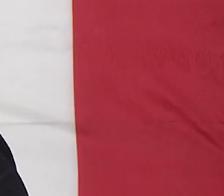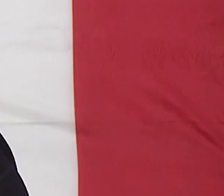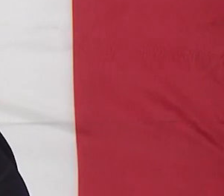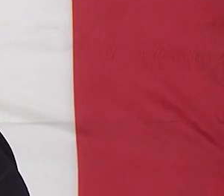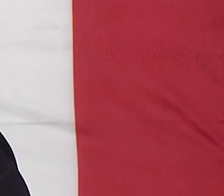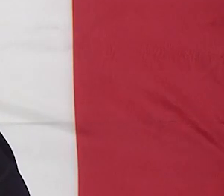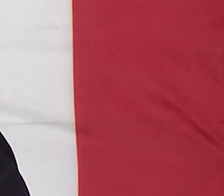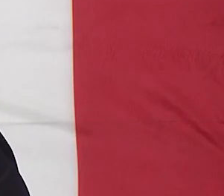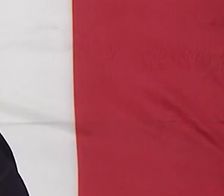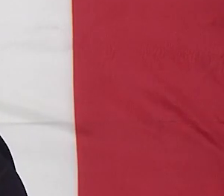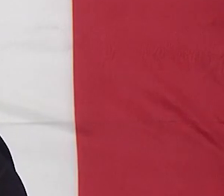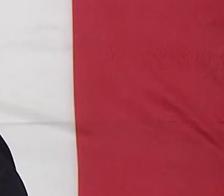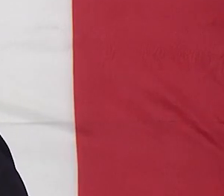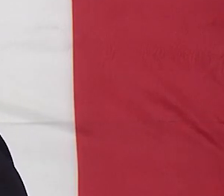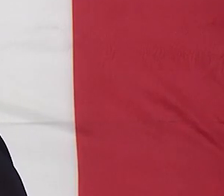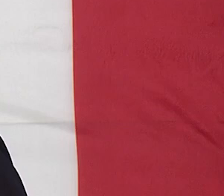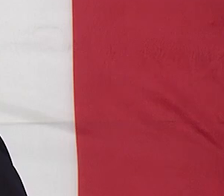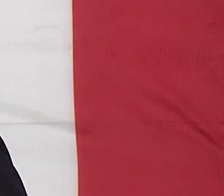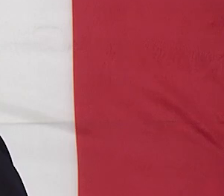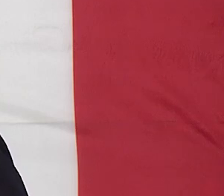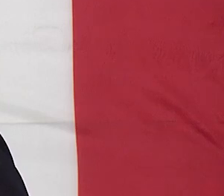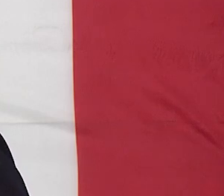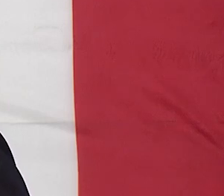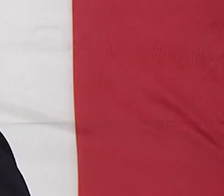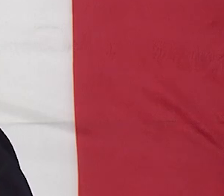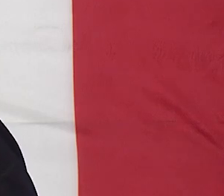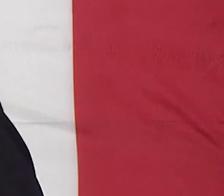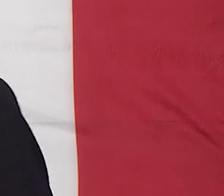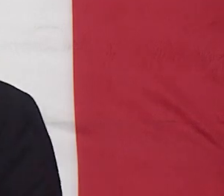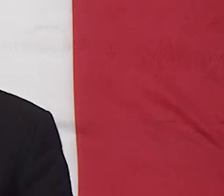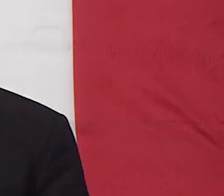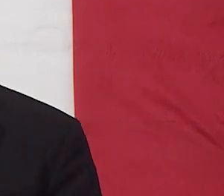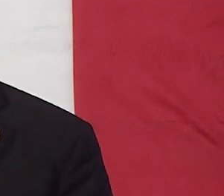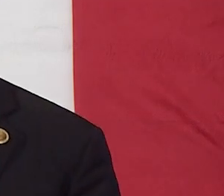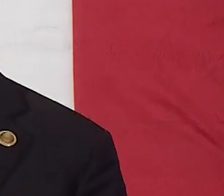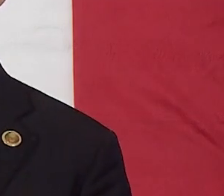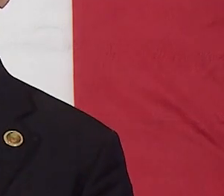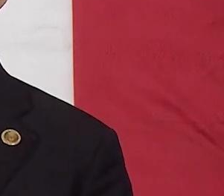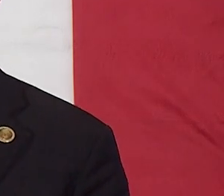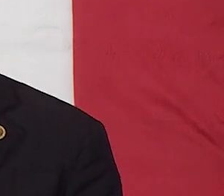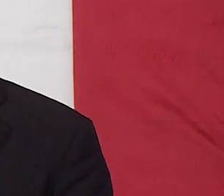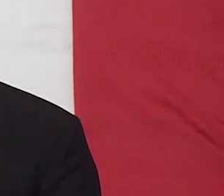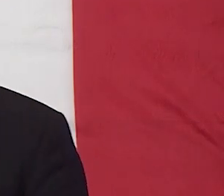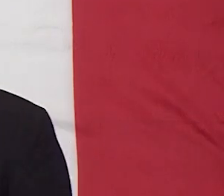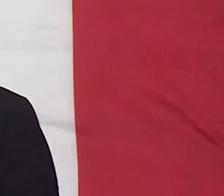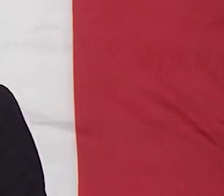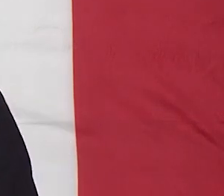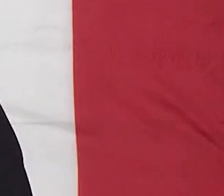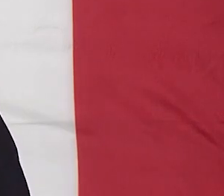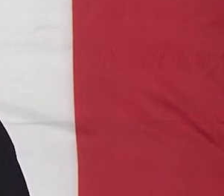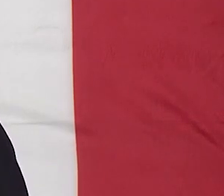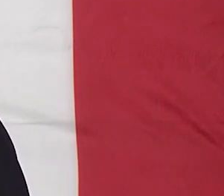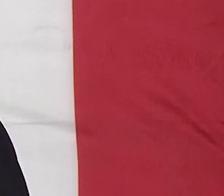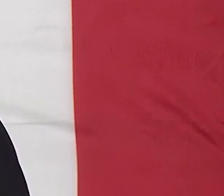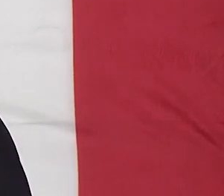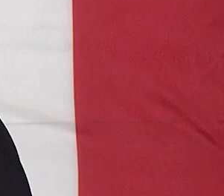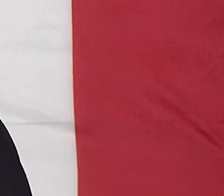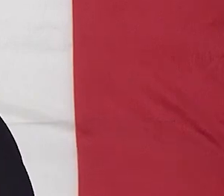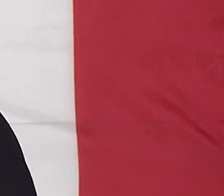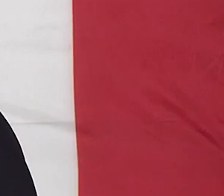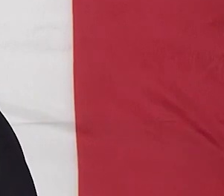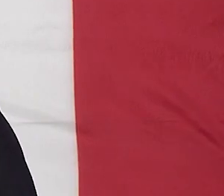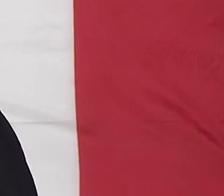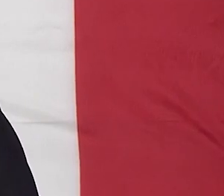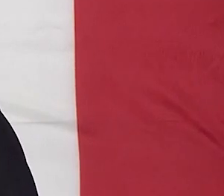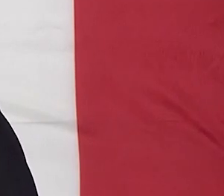to celebrate the kingdom of God. Todos los puertorriqueños que han venido a celebrar el reino de Dios. I want you to remember that God has created